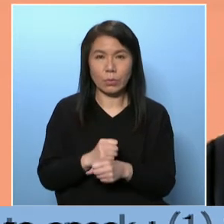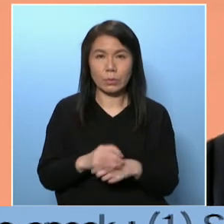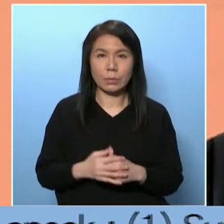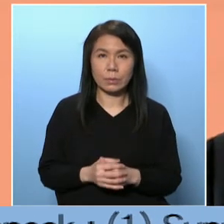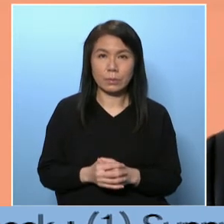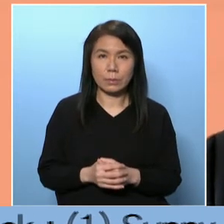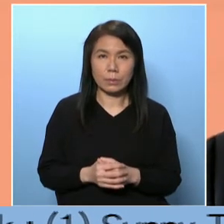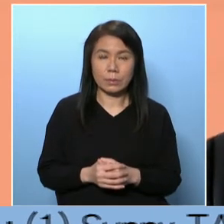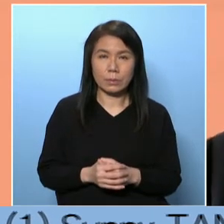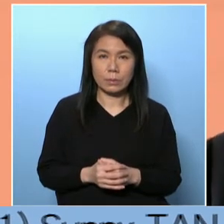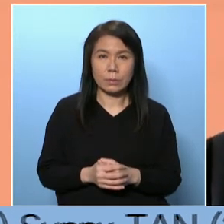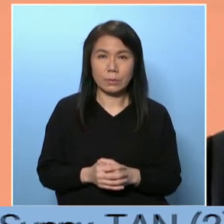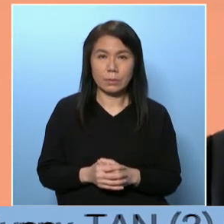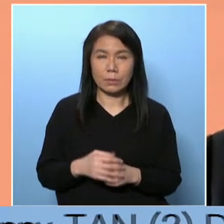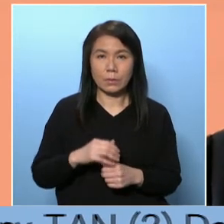in taking measures